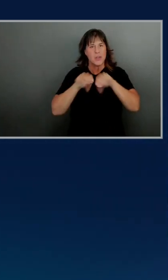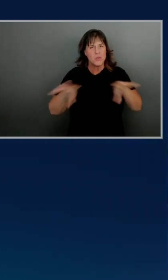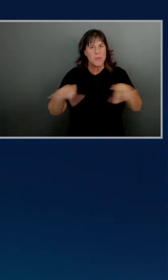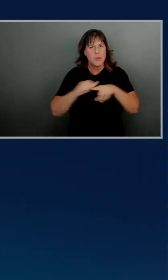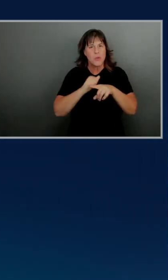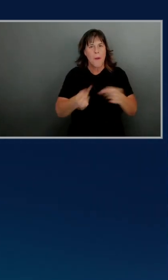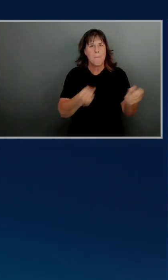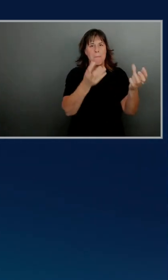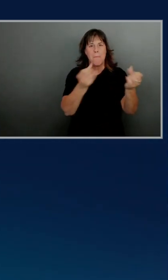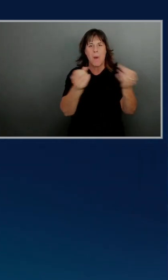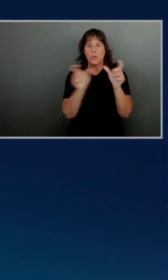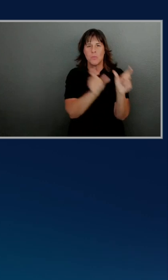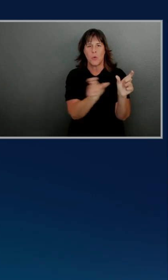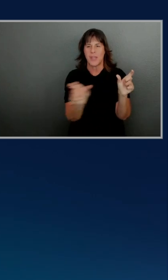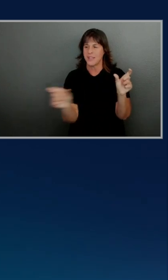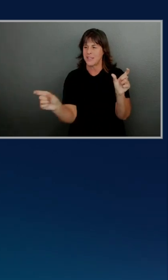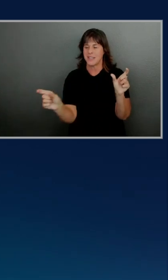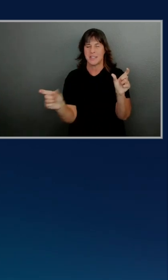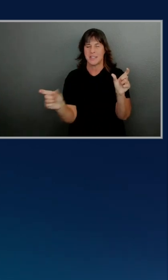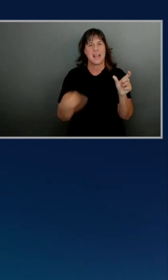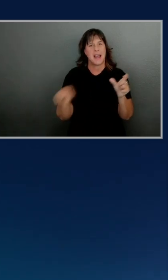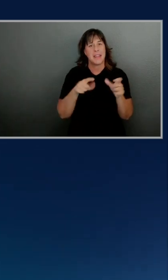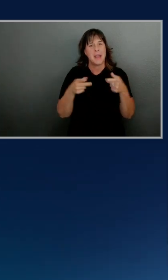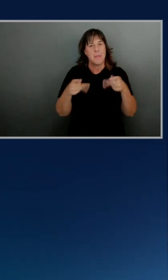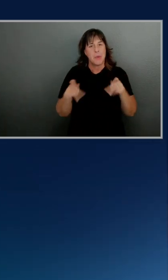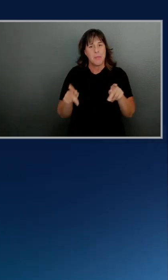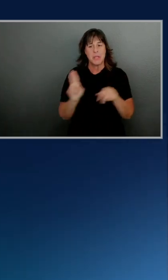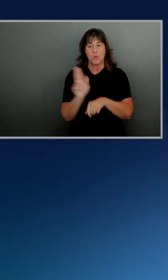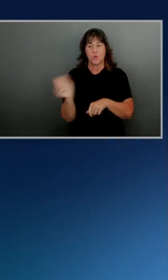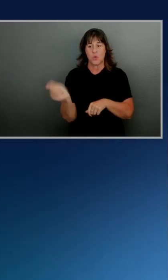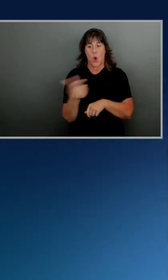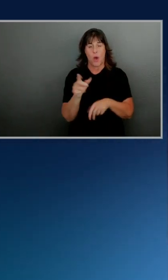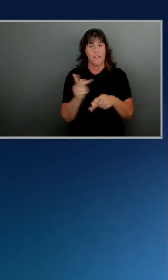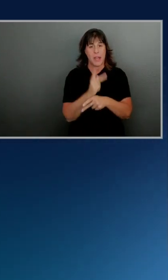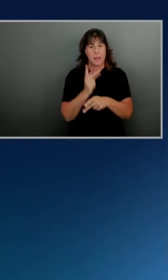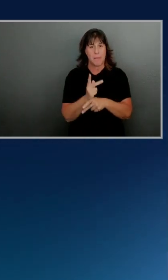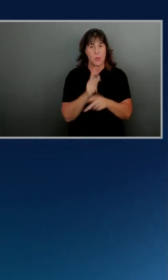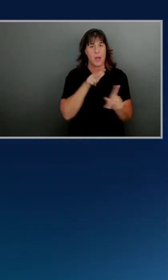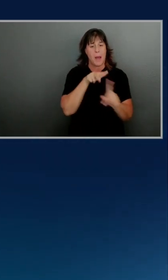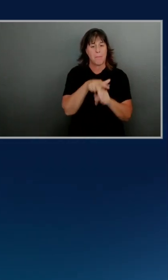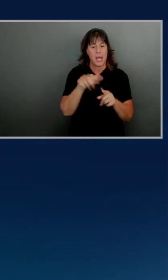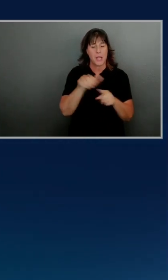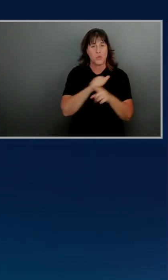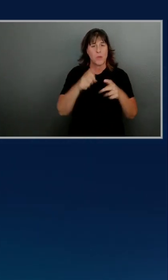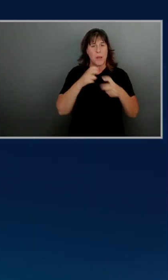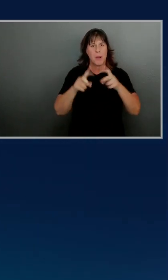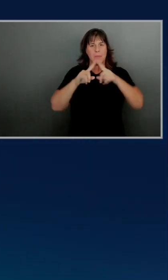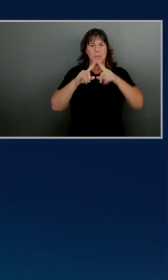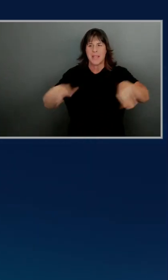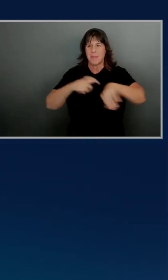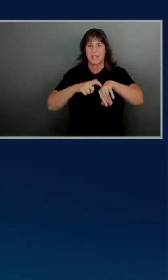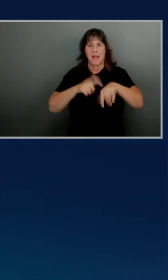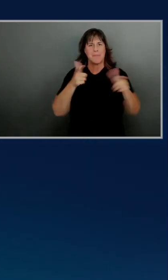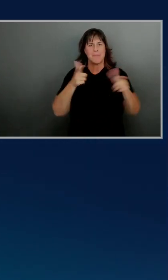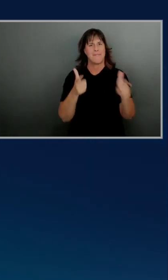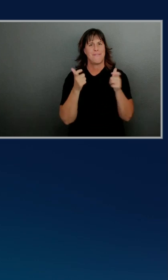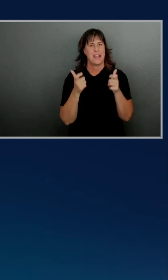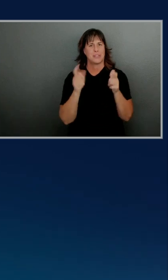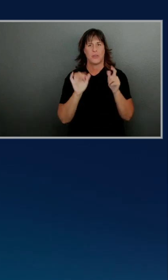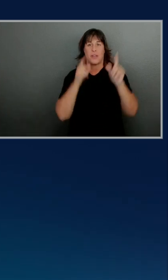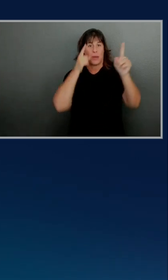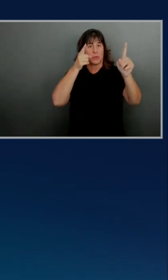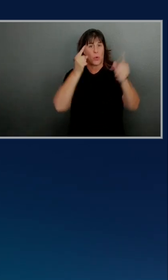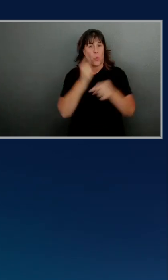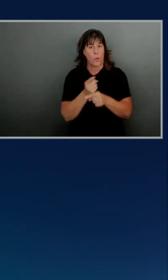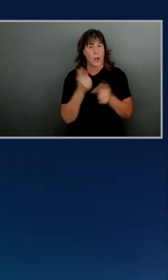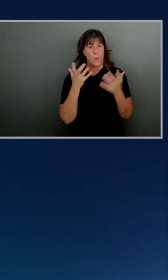multiple instances. And this allows them to take all that compute and apply it to the training problem at the same time, which makes it faster, right? This was the goal. This is what we